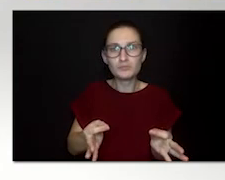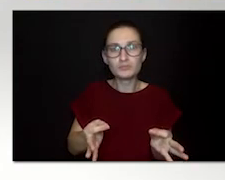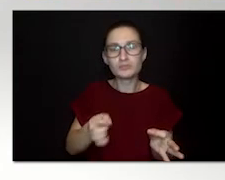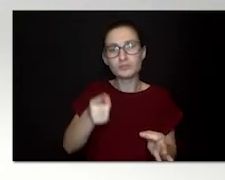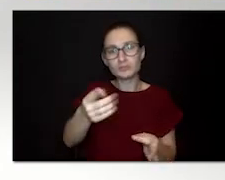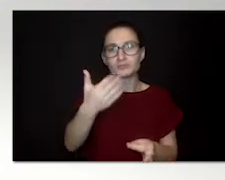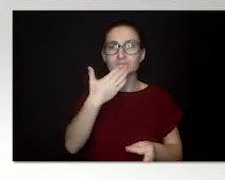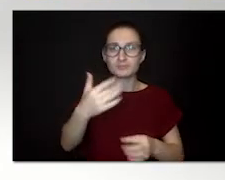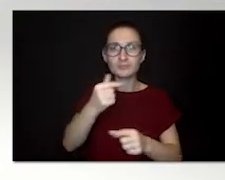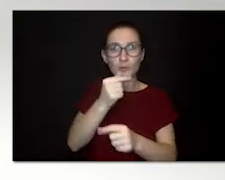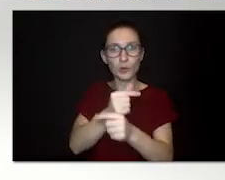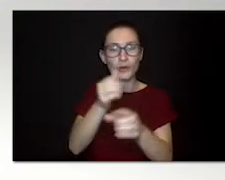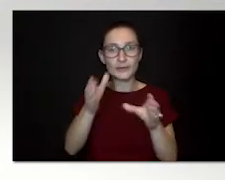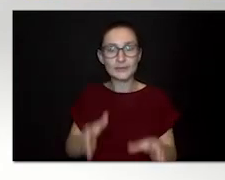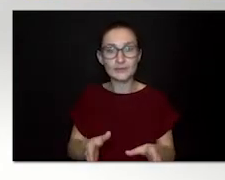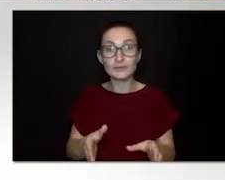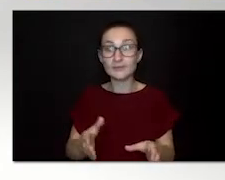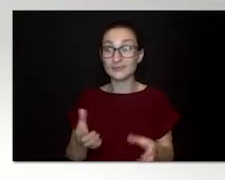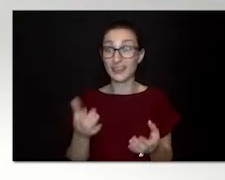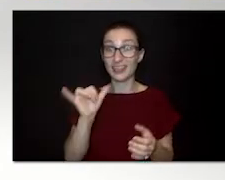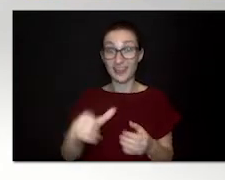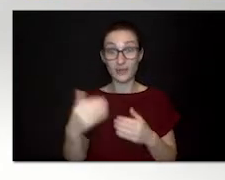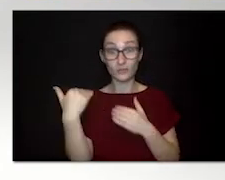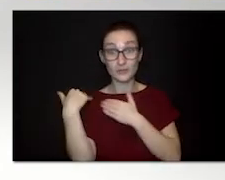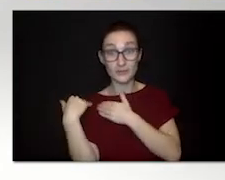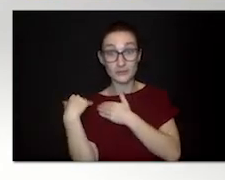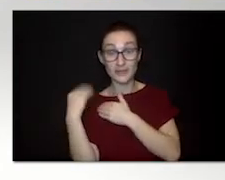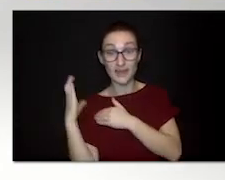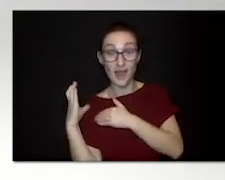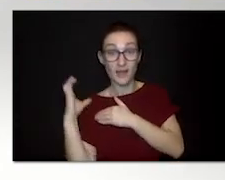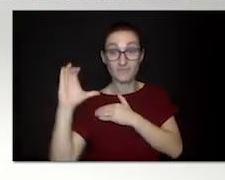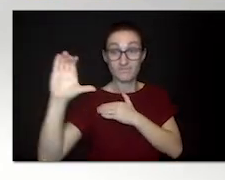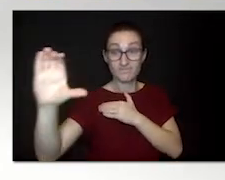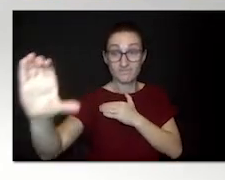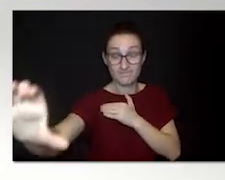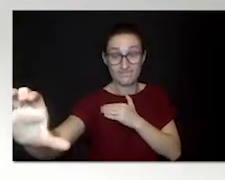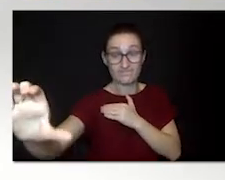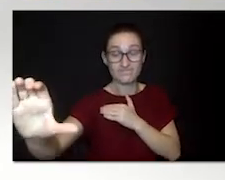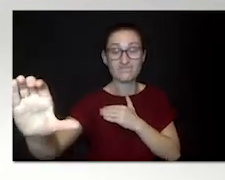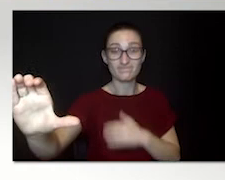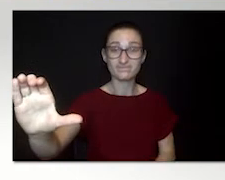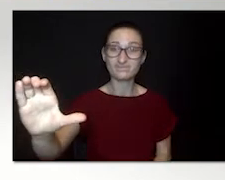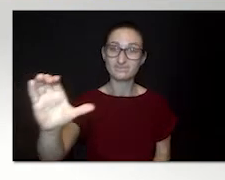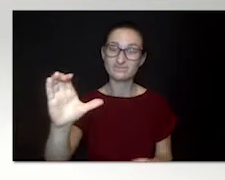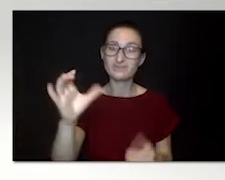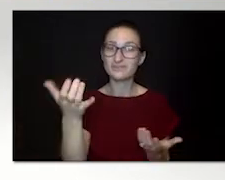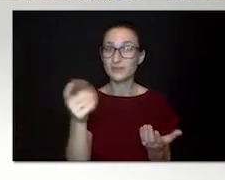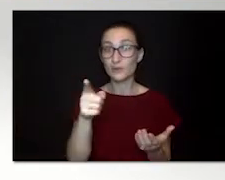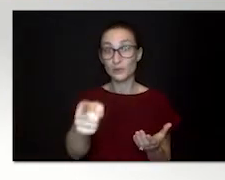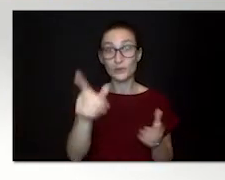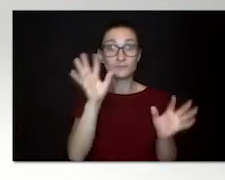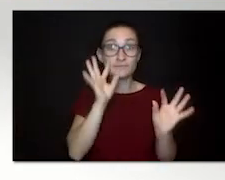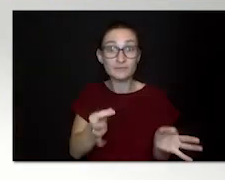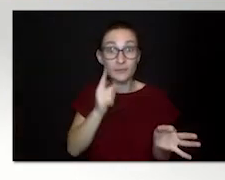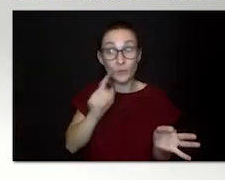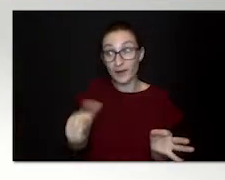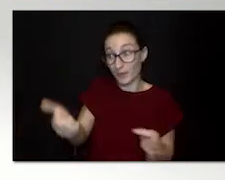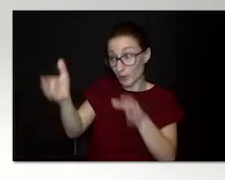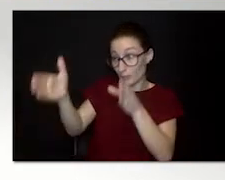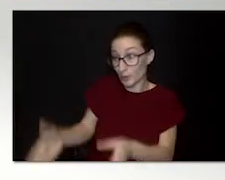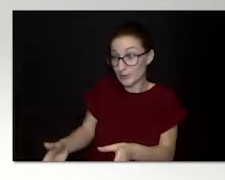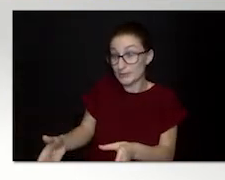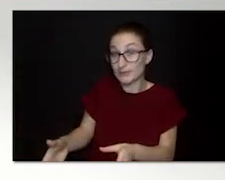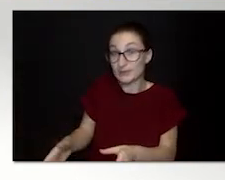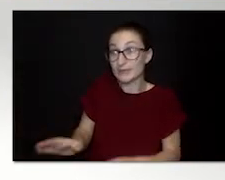else, they're giving you a lot of responsibility. They are, making you in charge of someone else's decisions, and